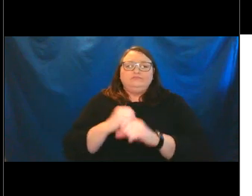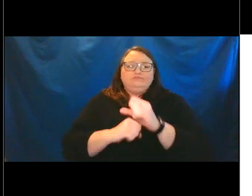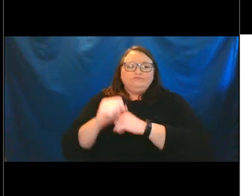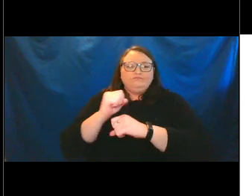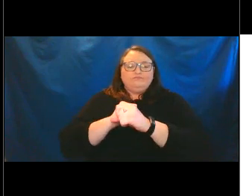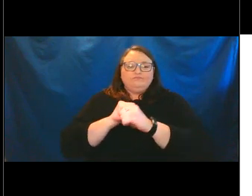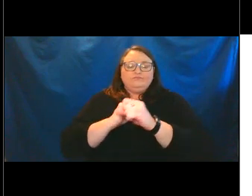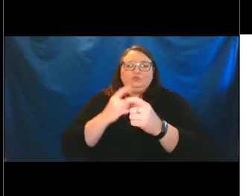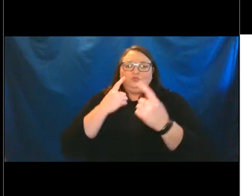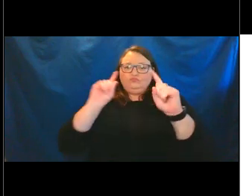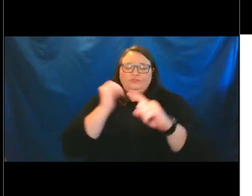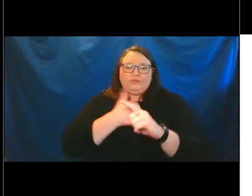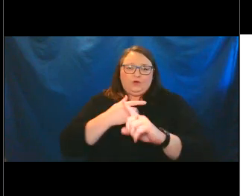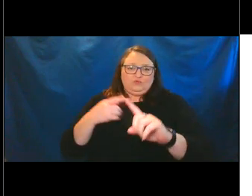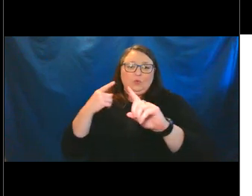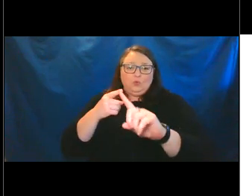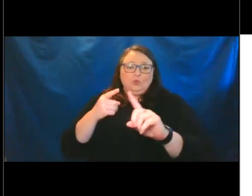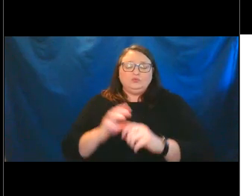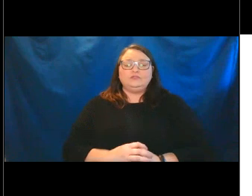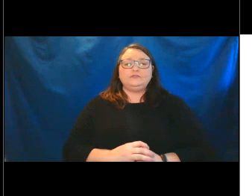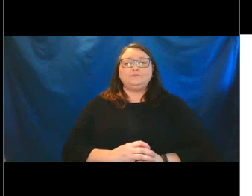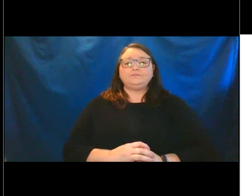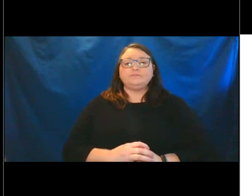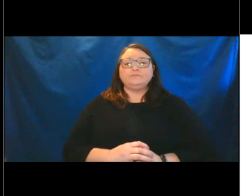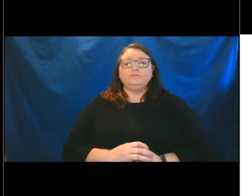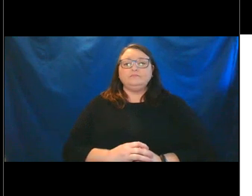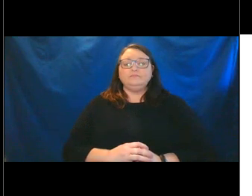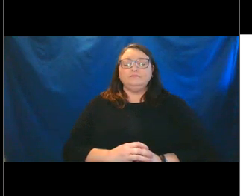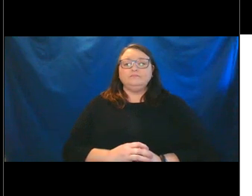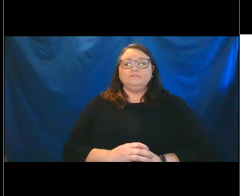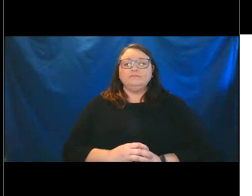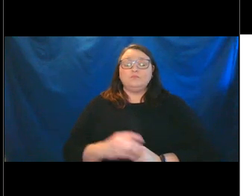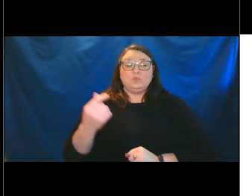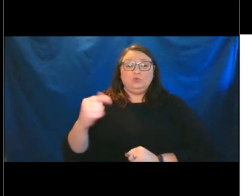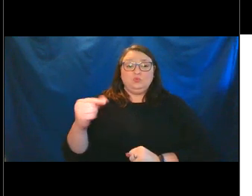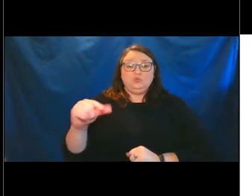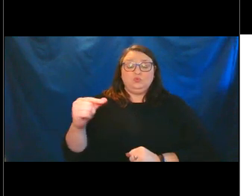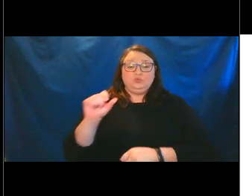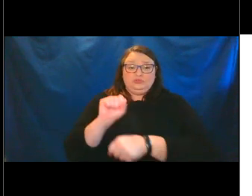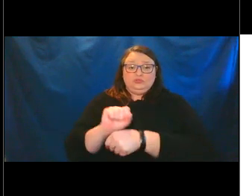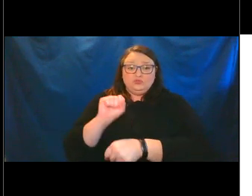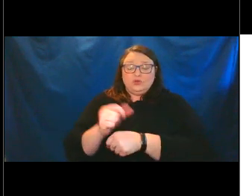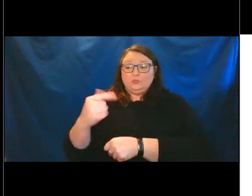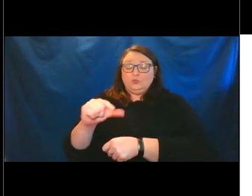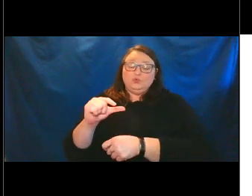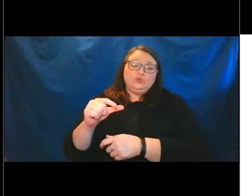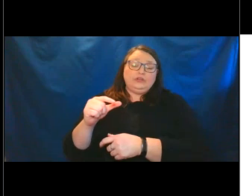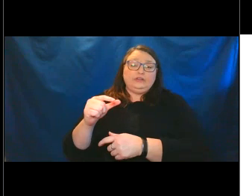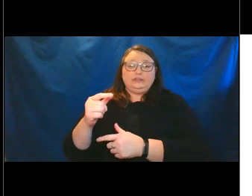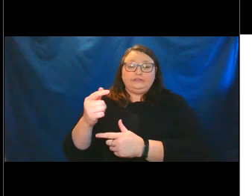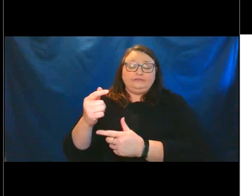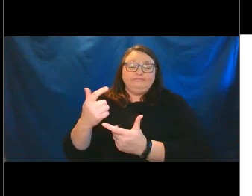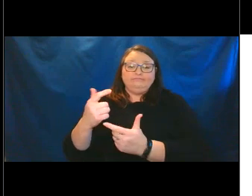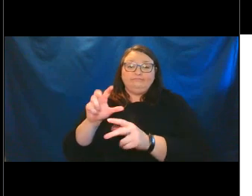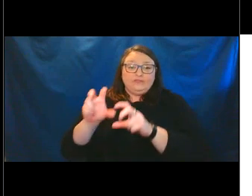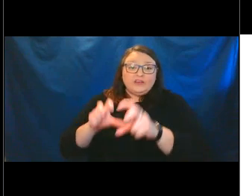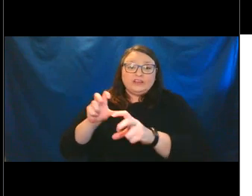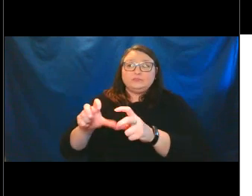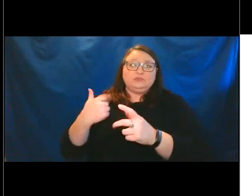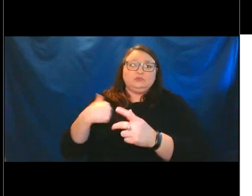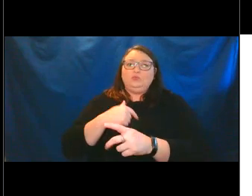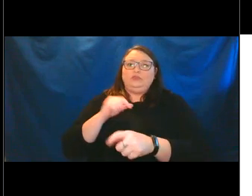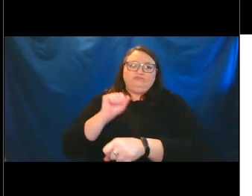lot our into green jobs, green work, green investments,